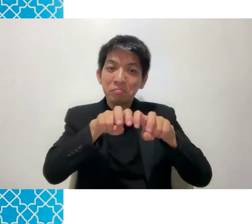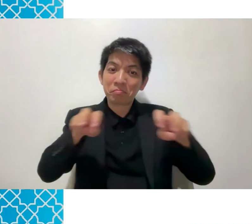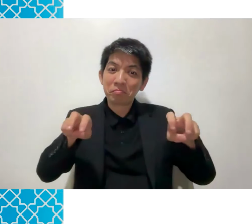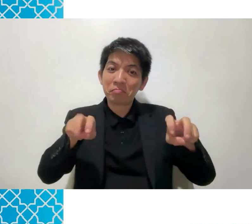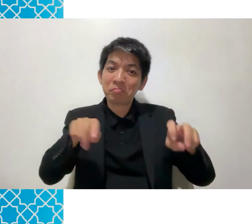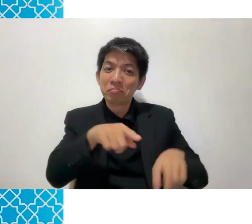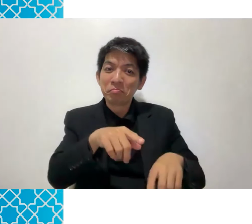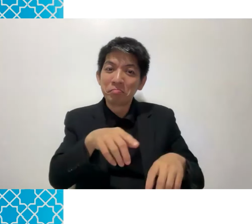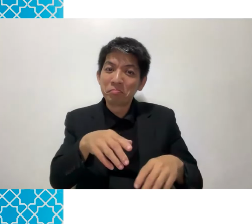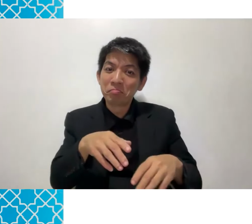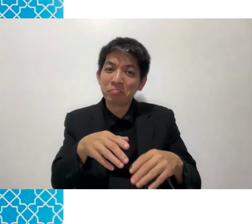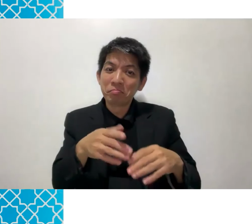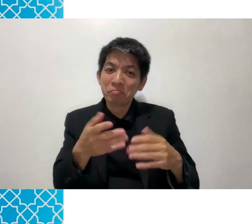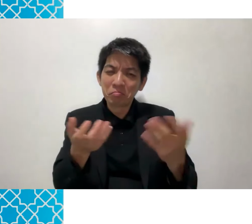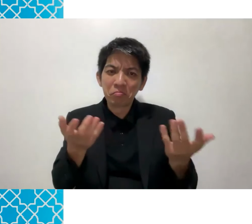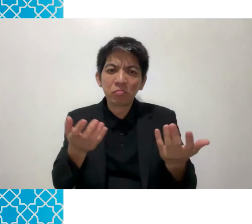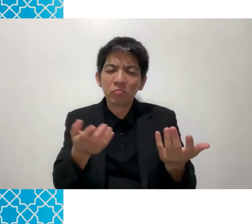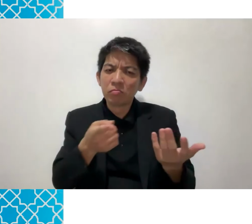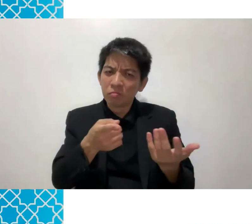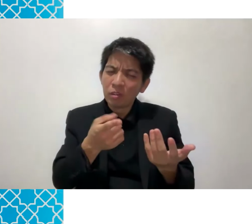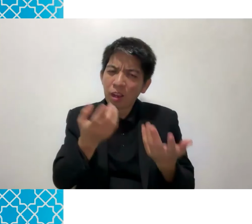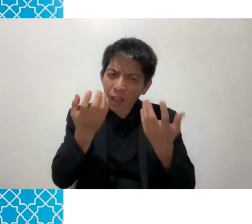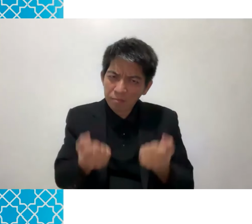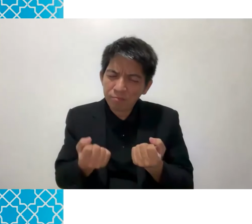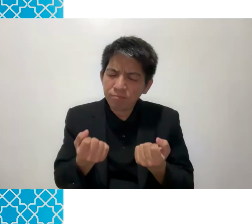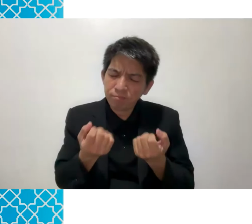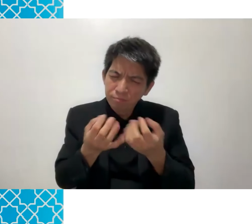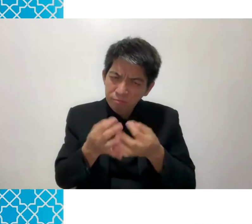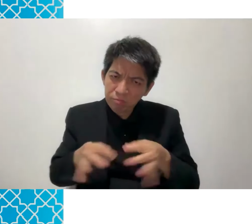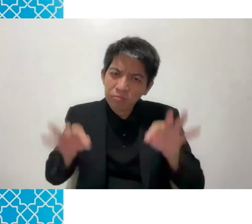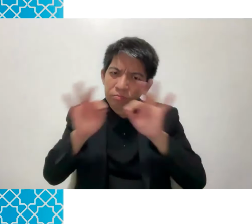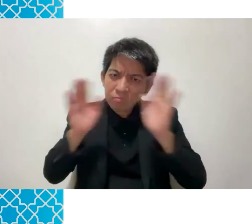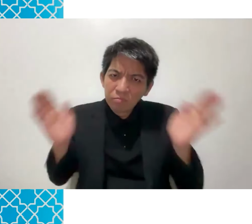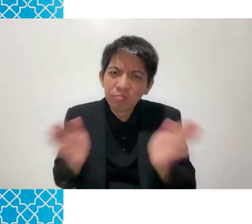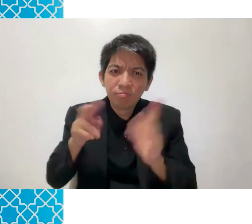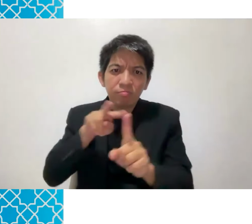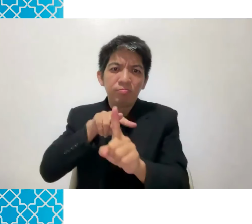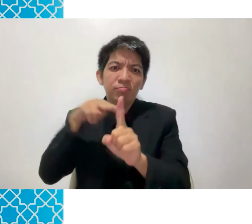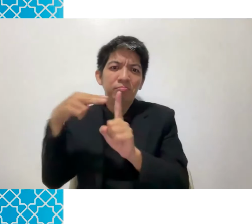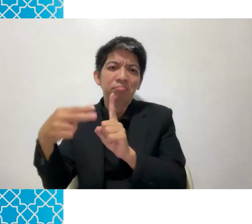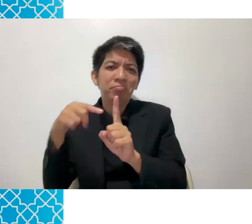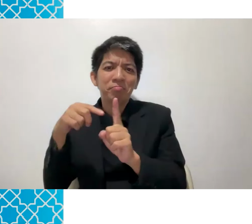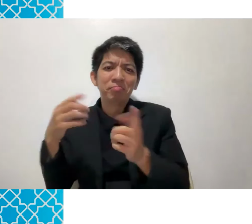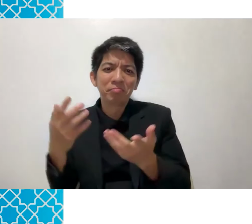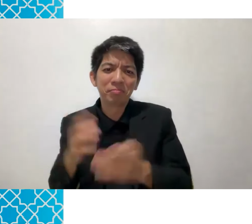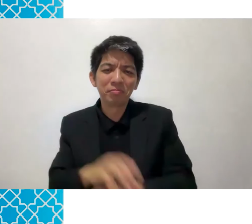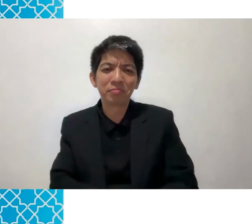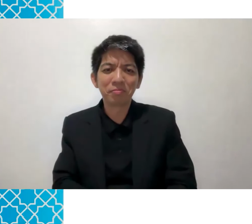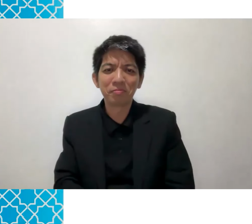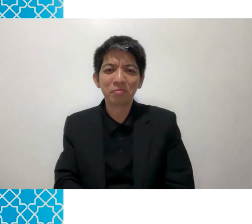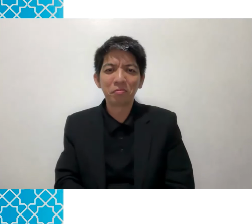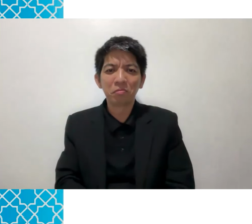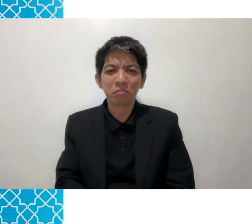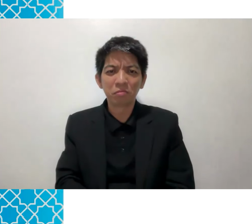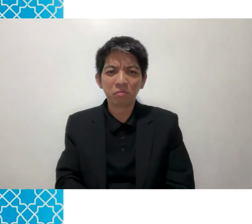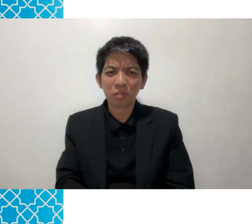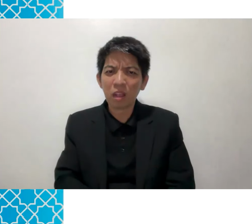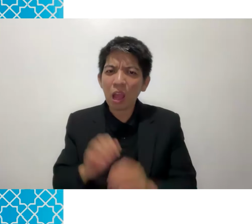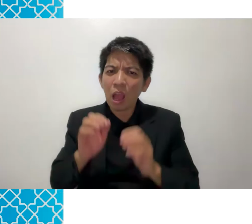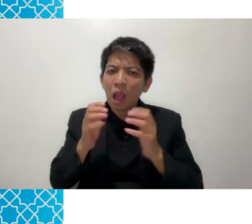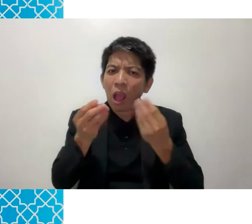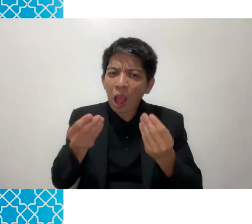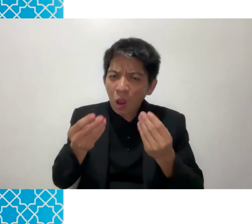these perspectives, but of course there is still limits on the ways of measuring and the ways of financing. So in